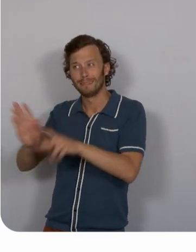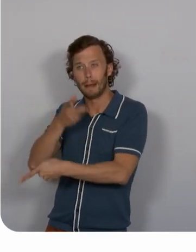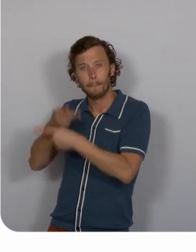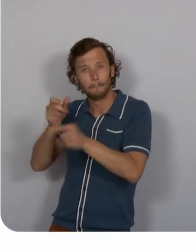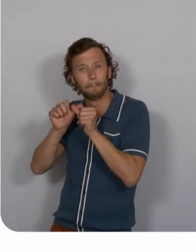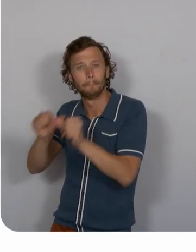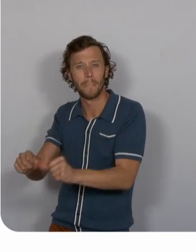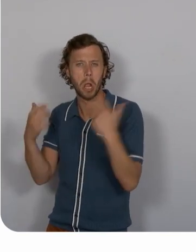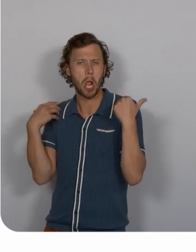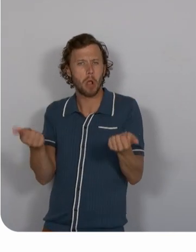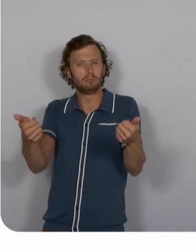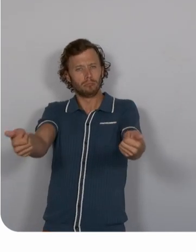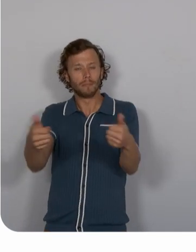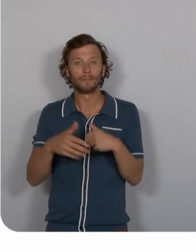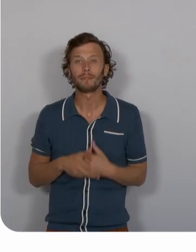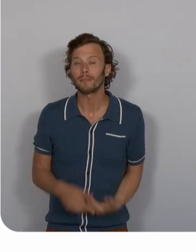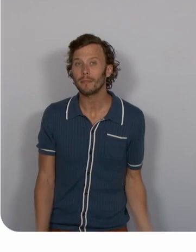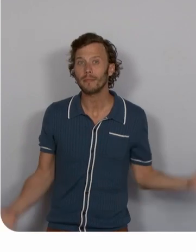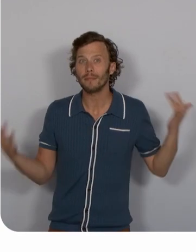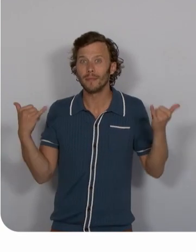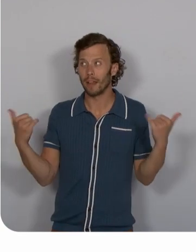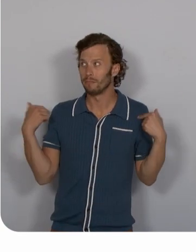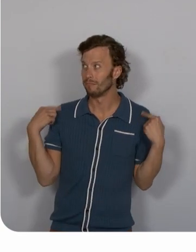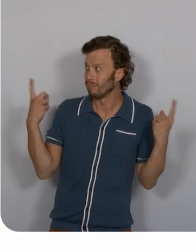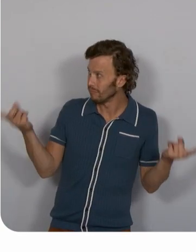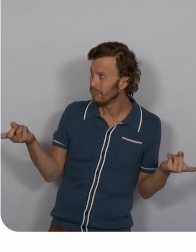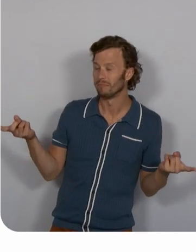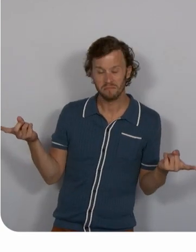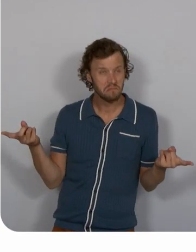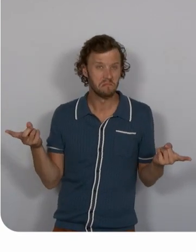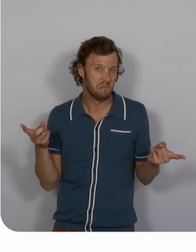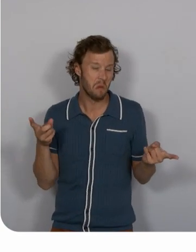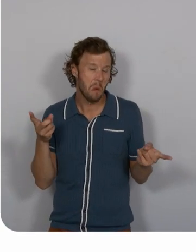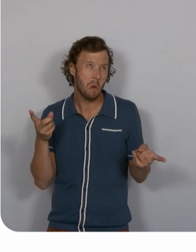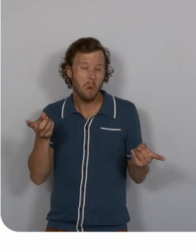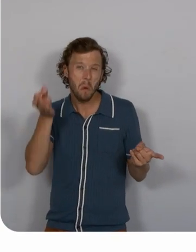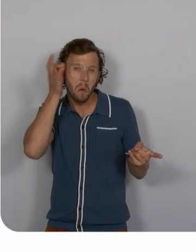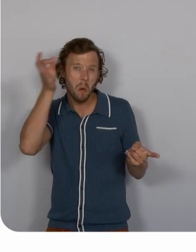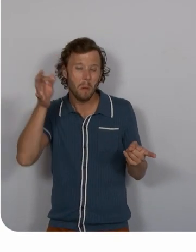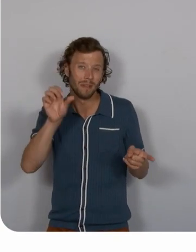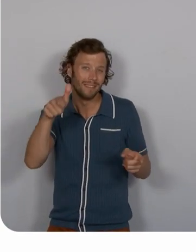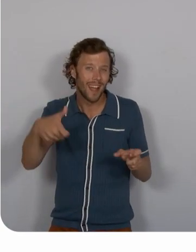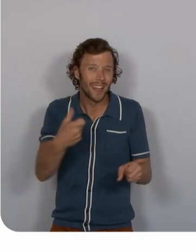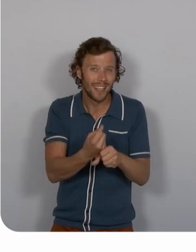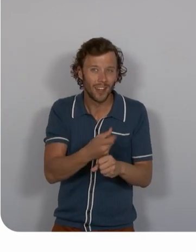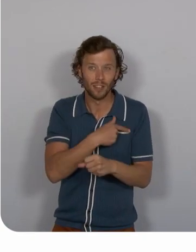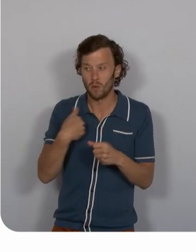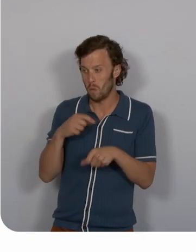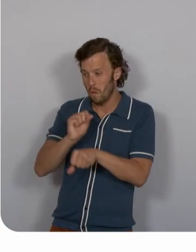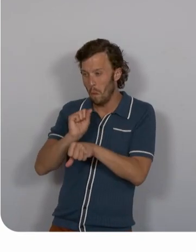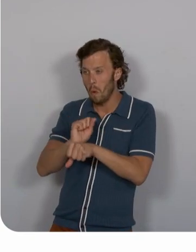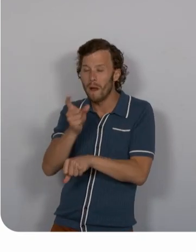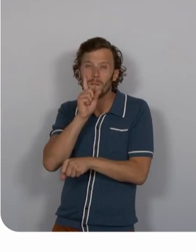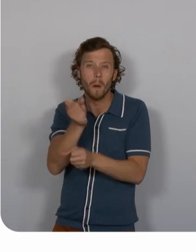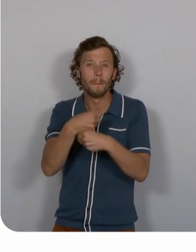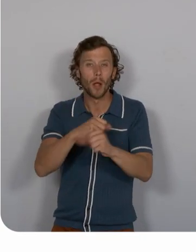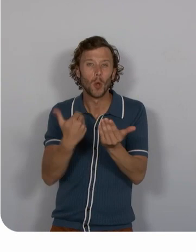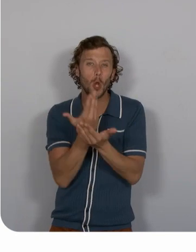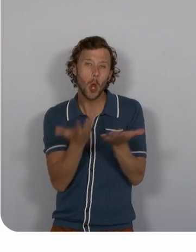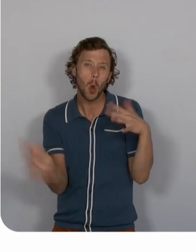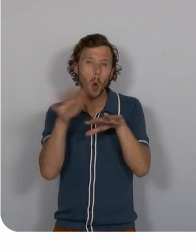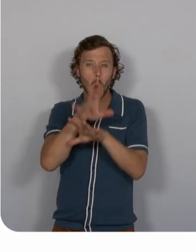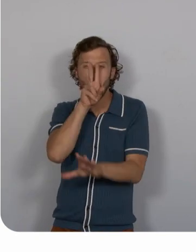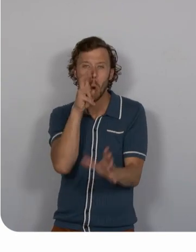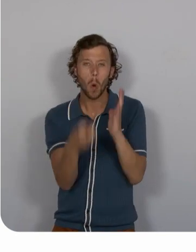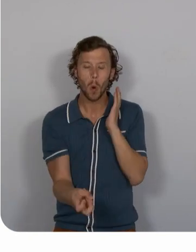now, after almost a decade of bringing world-class immersive titles to VR, we're working with